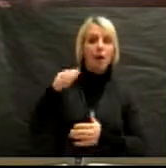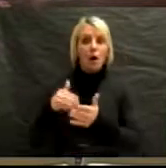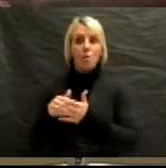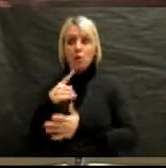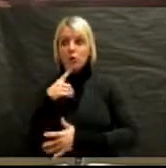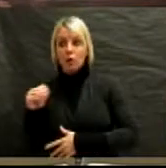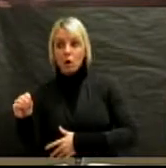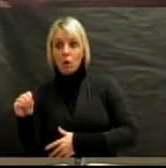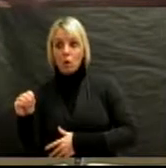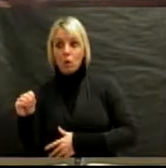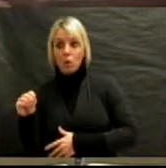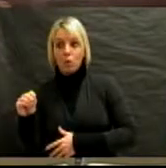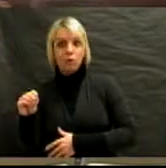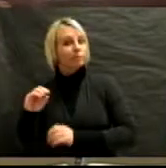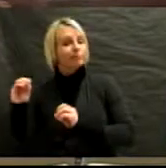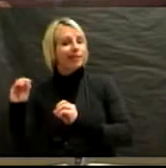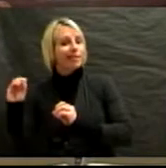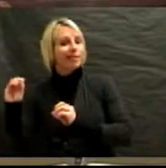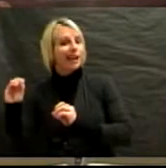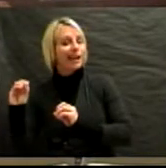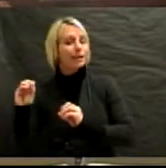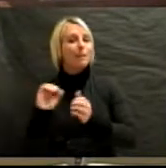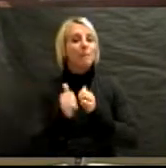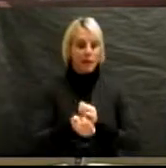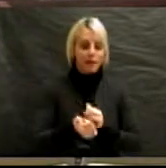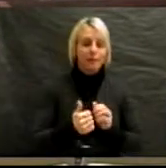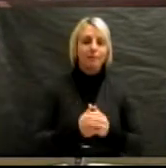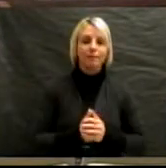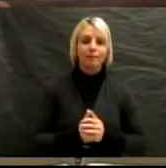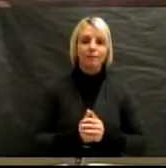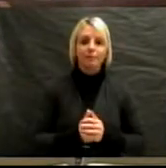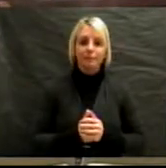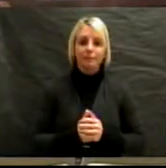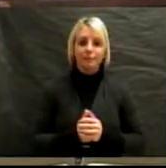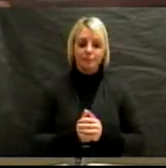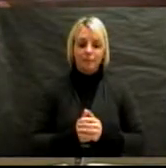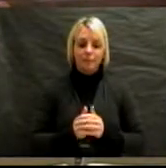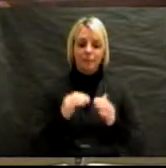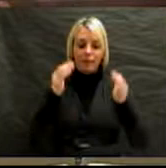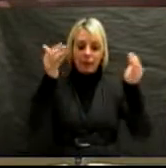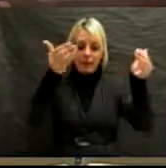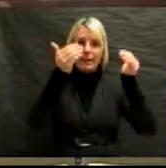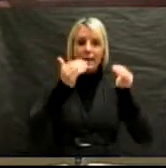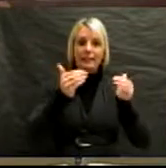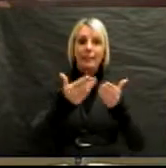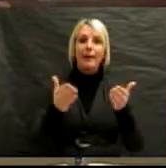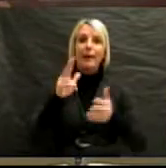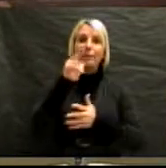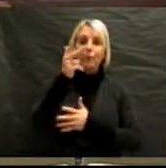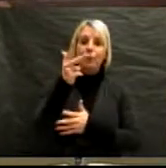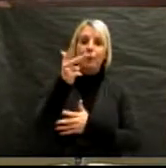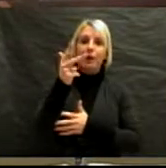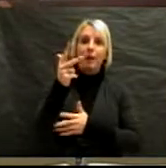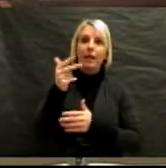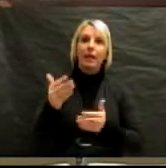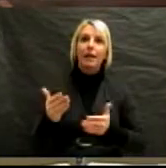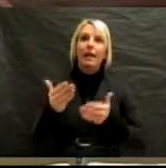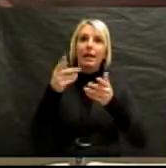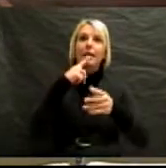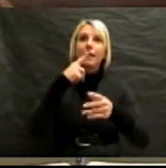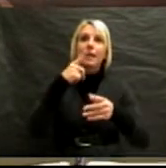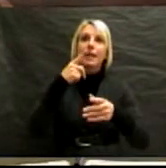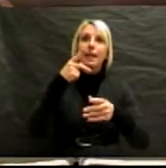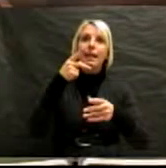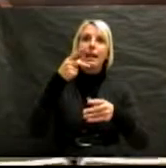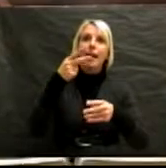carries. Next up, item 3, nominations. I'll entertain motions at this time for nominations